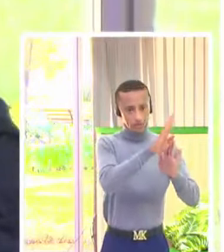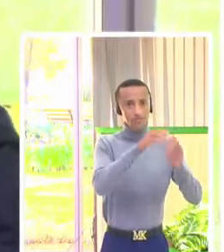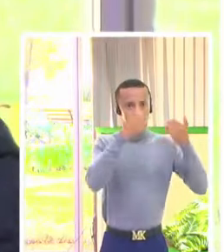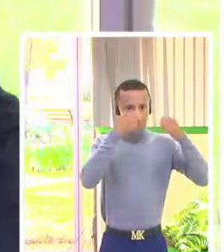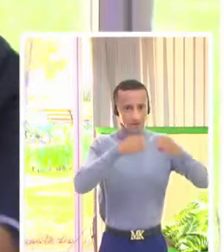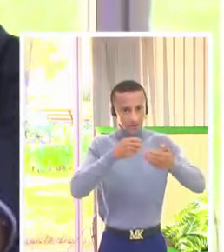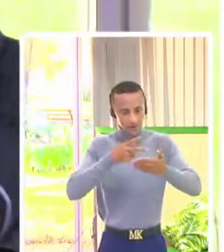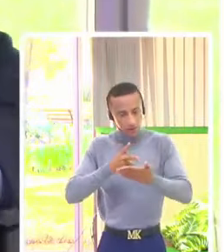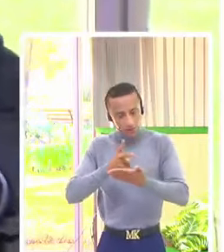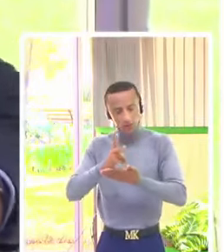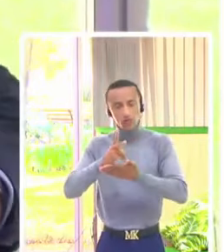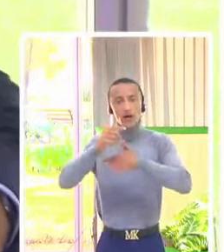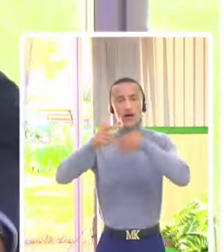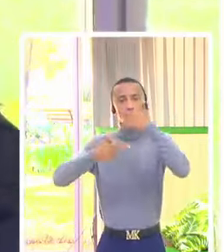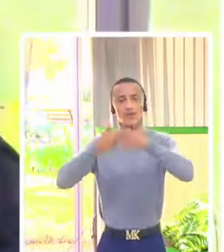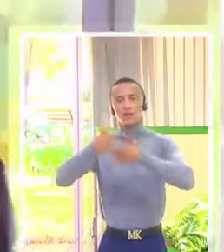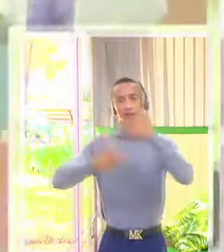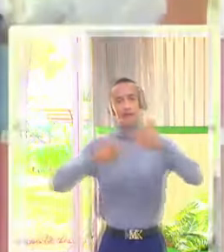You know, one thing is